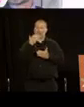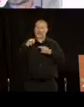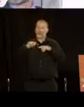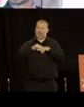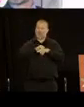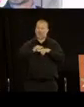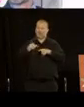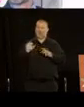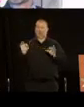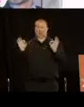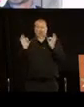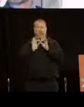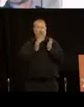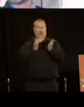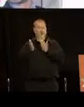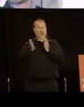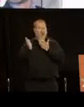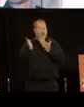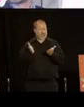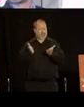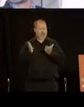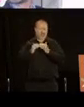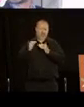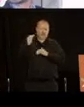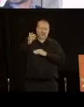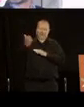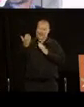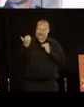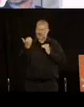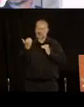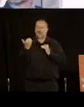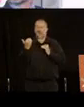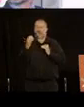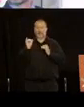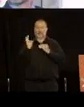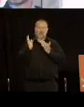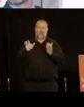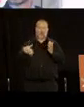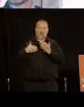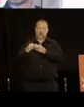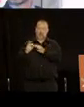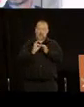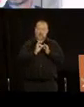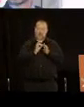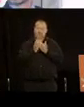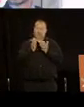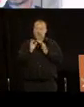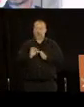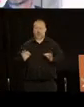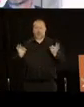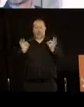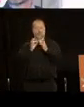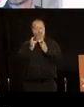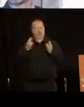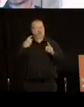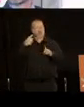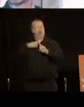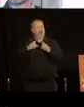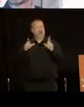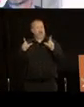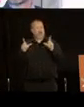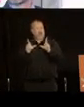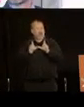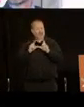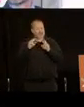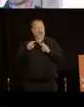practices, and ensure service delivery exceeds expectations by braiding together critical resources as well as licensing